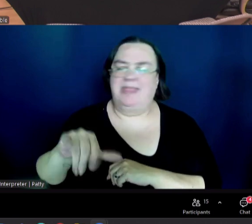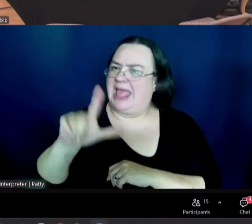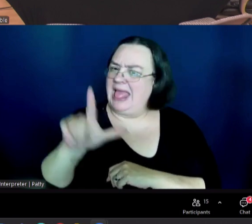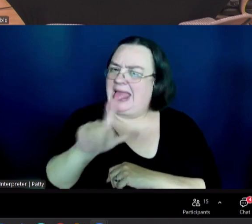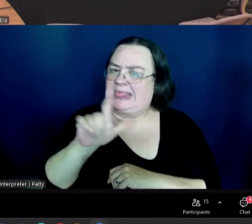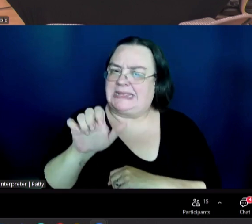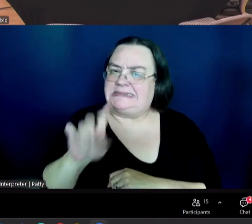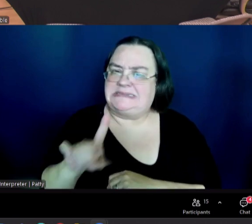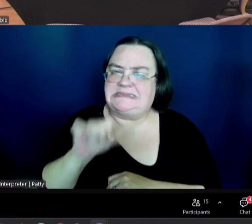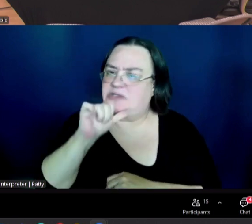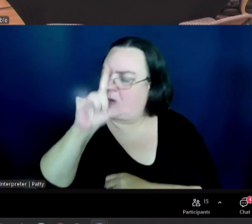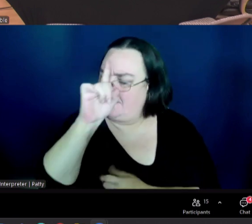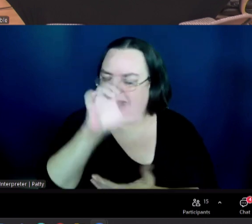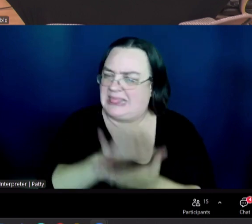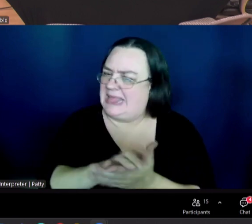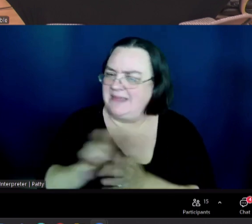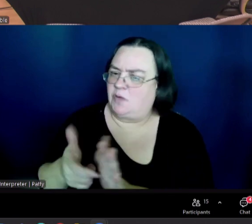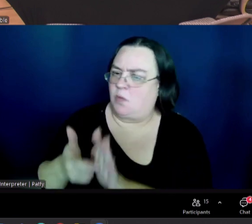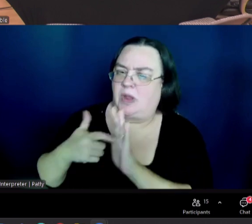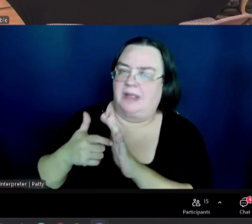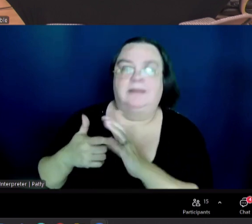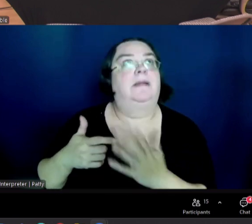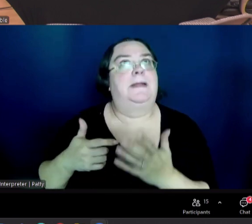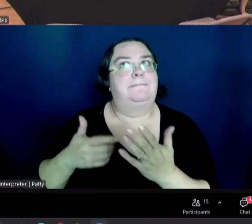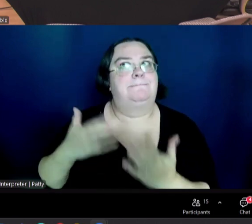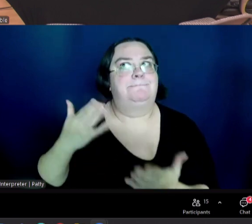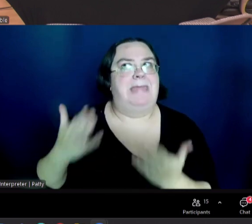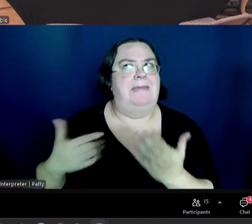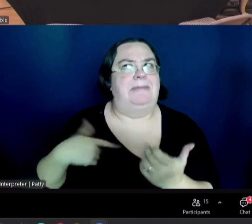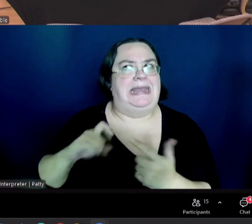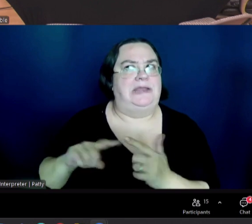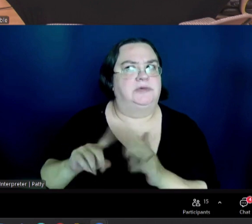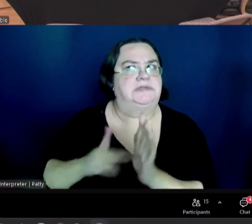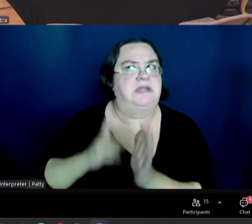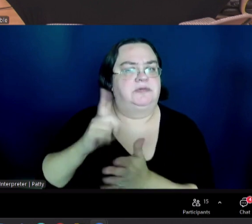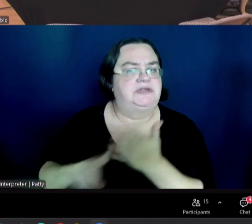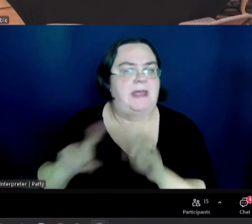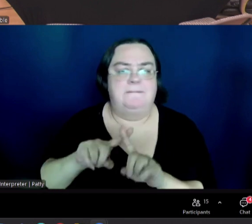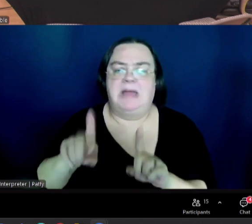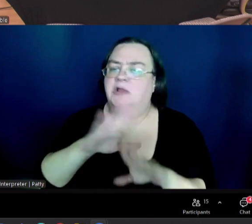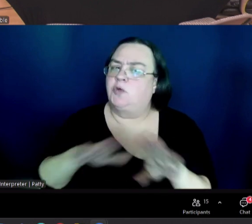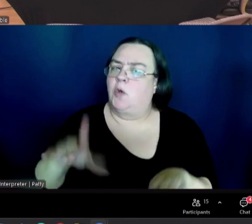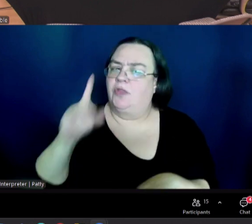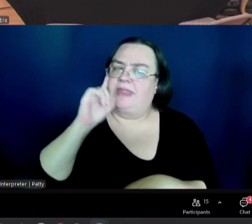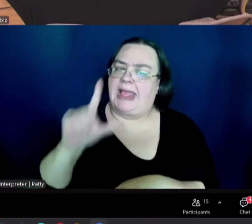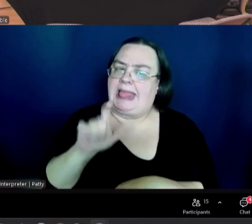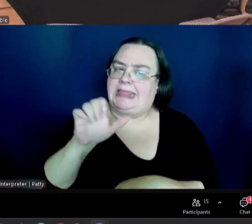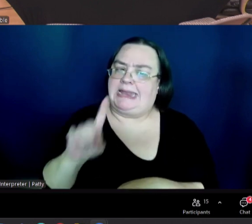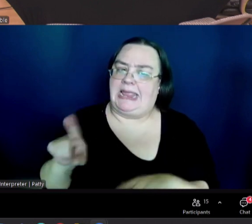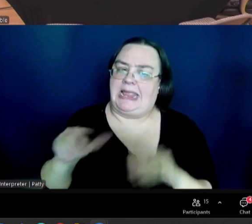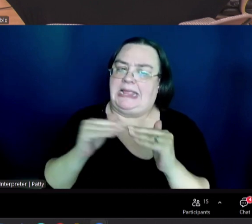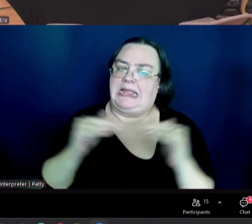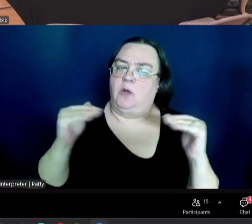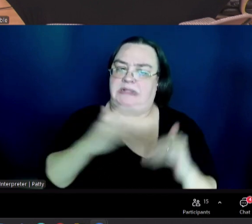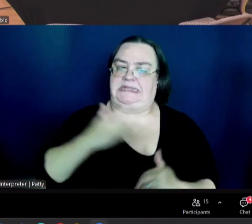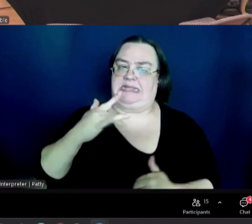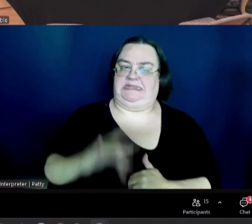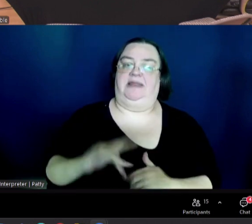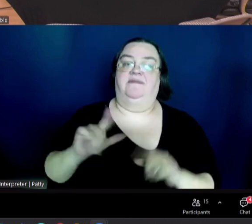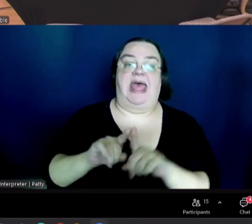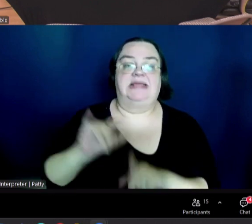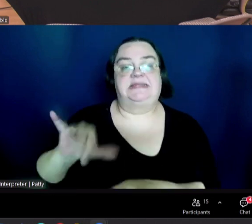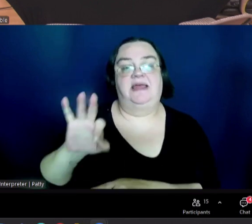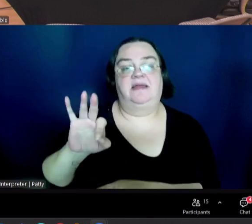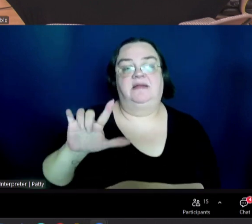believe require, well, maybe I ought to check on that, but I don't think LEDs are as sensitive as fluorescents.